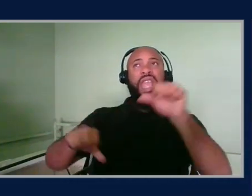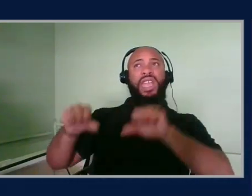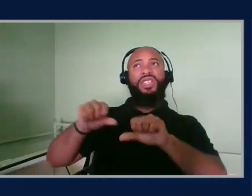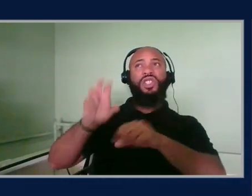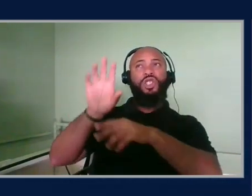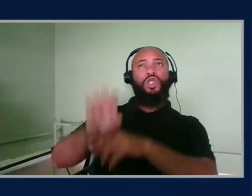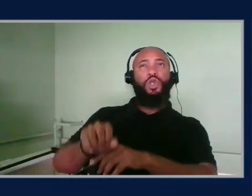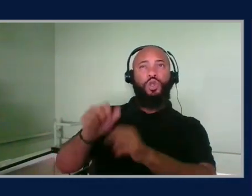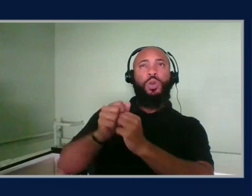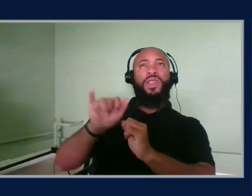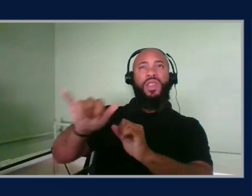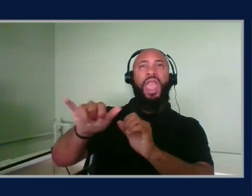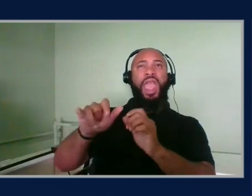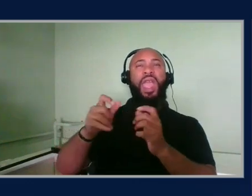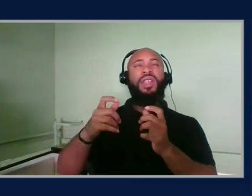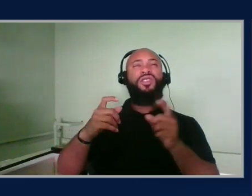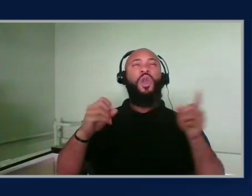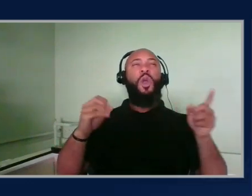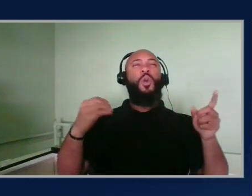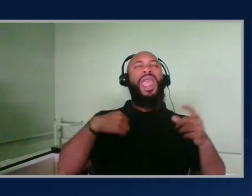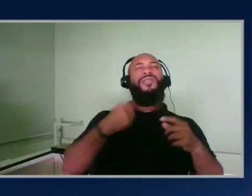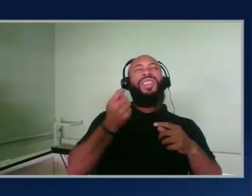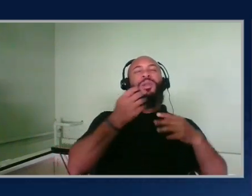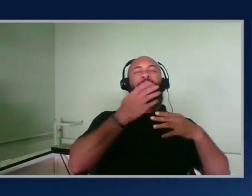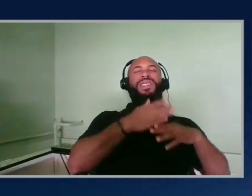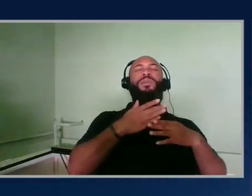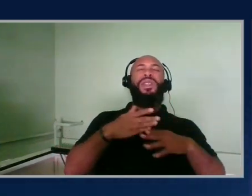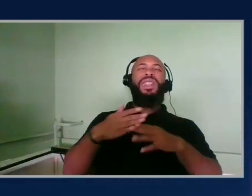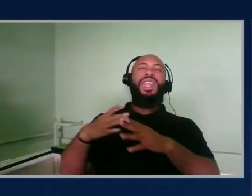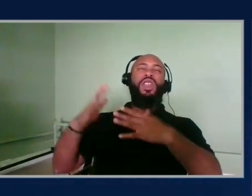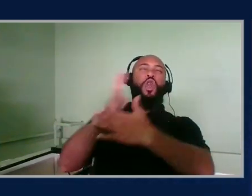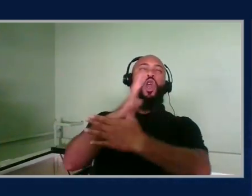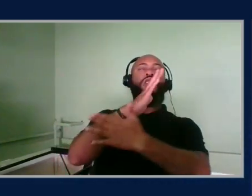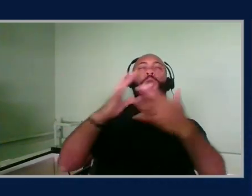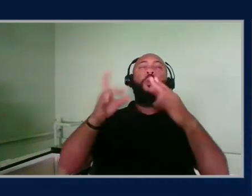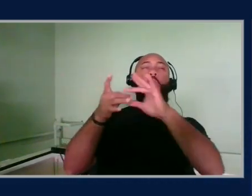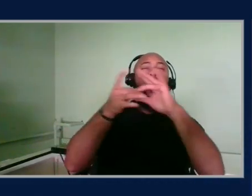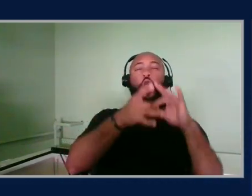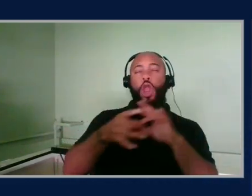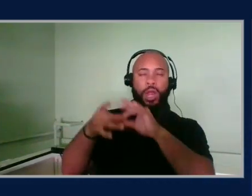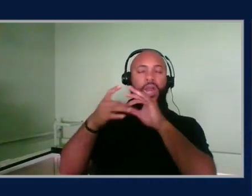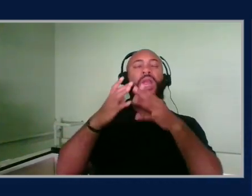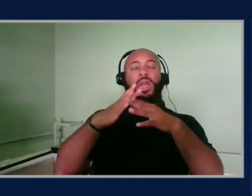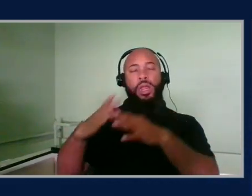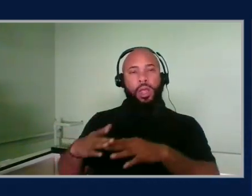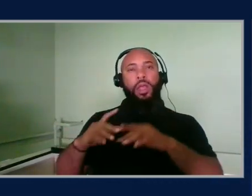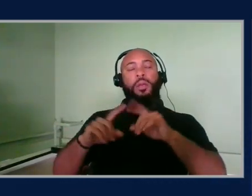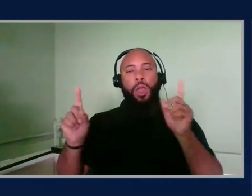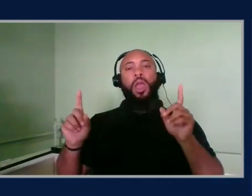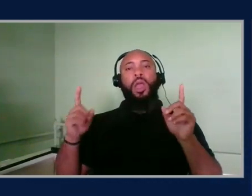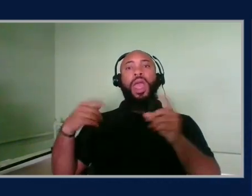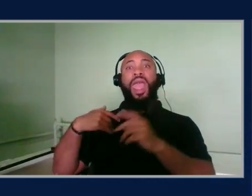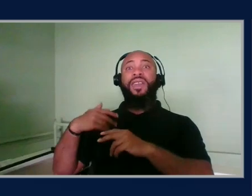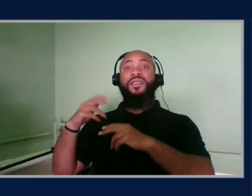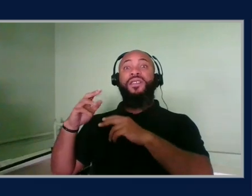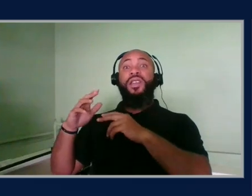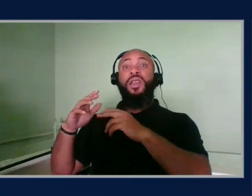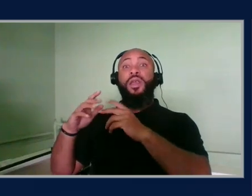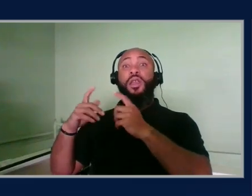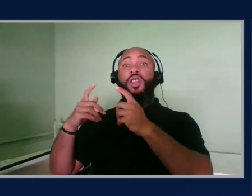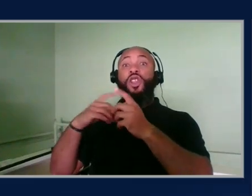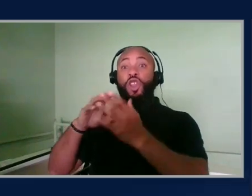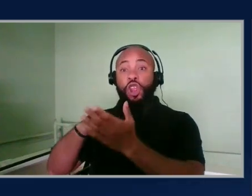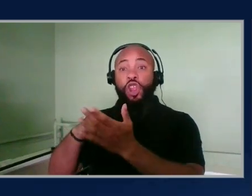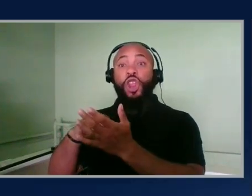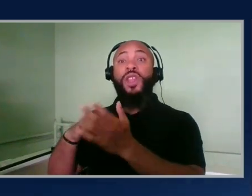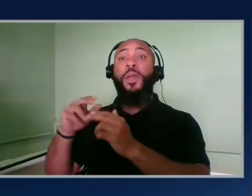here. Some customers who are training their own models, and of course they're wildly successful, so they get big really fast, they're doing it all on S3 and streaming data